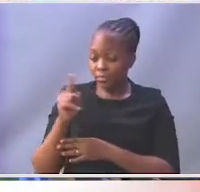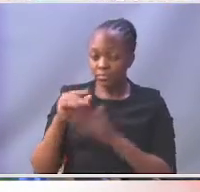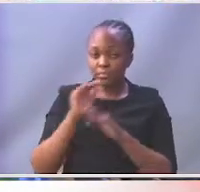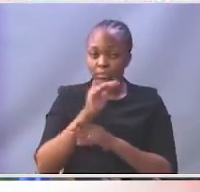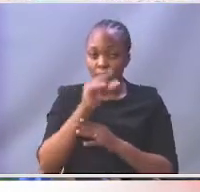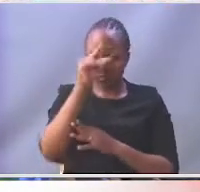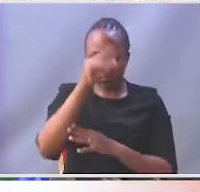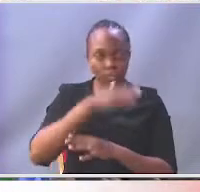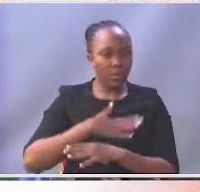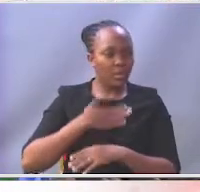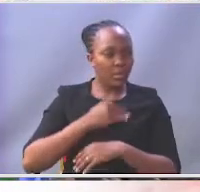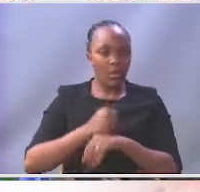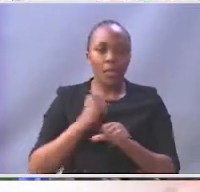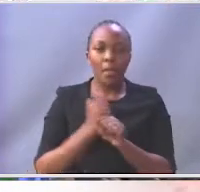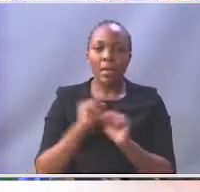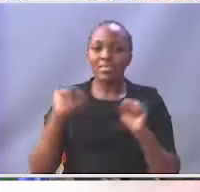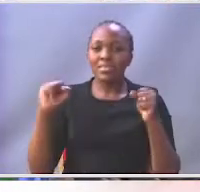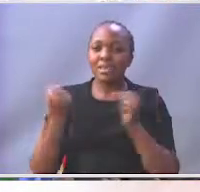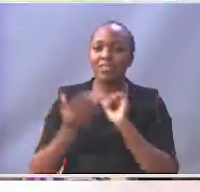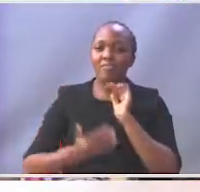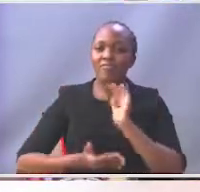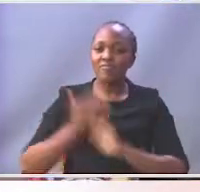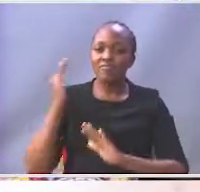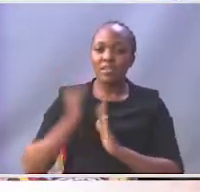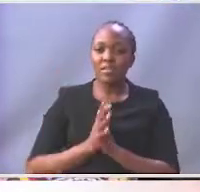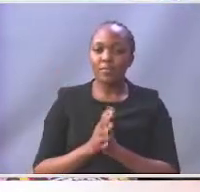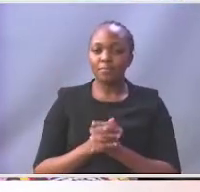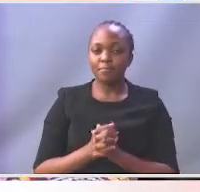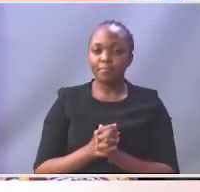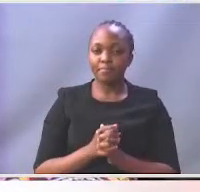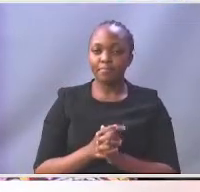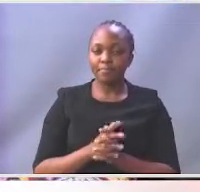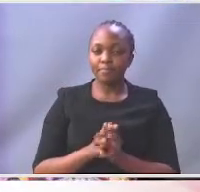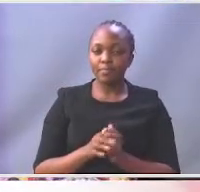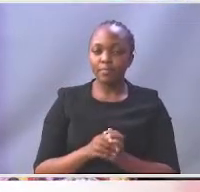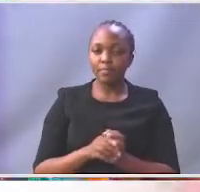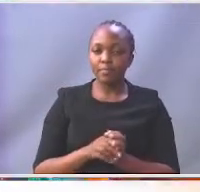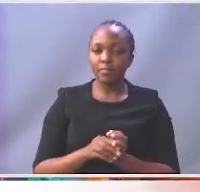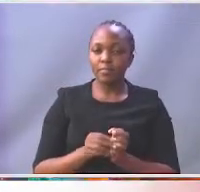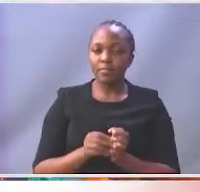in order to restore peace in the area. Paul Omonio, TV 47.